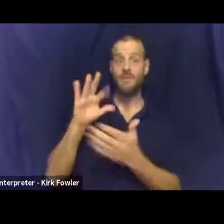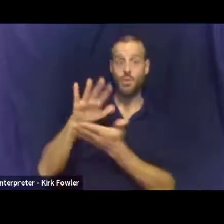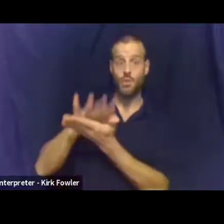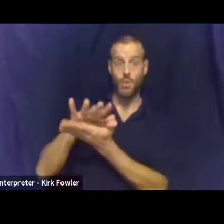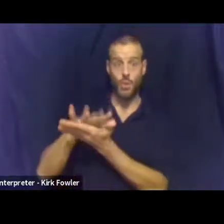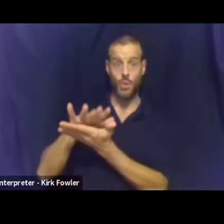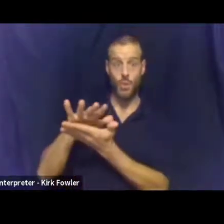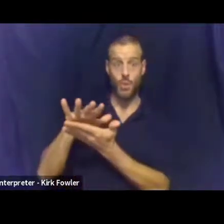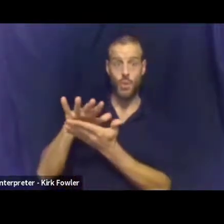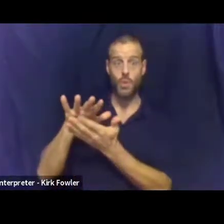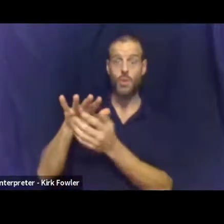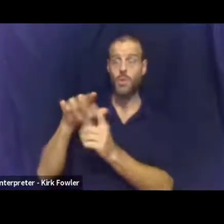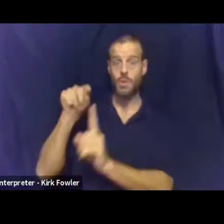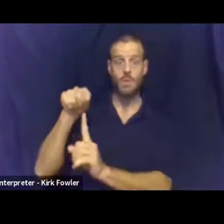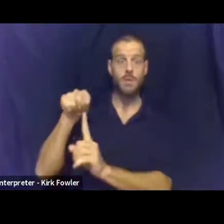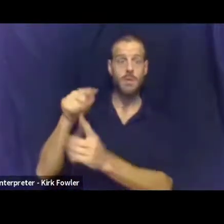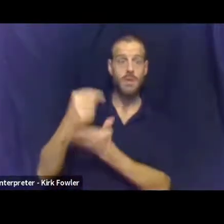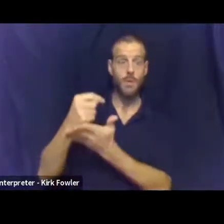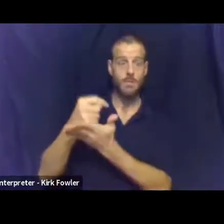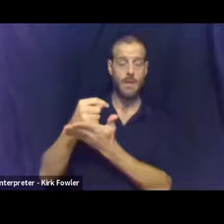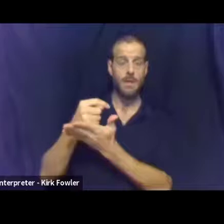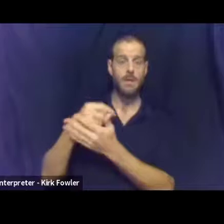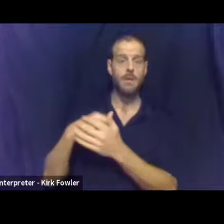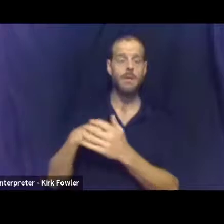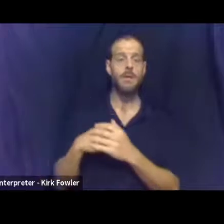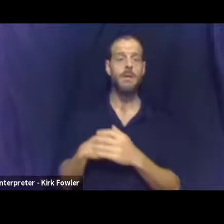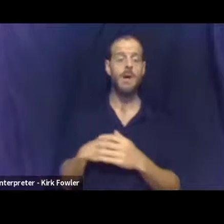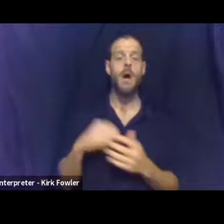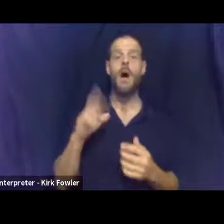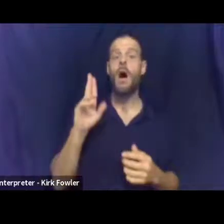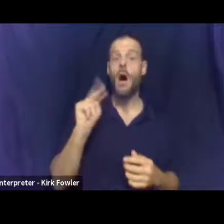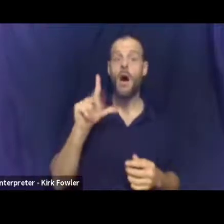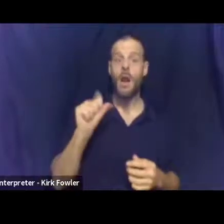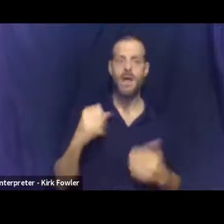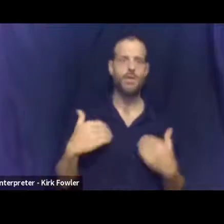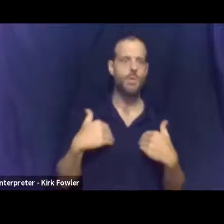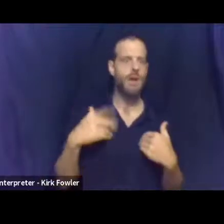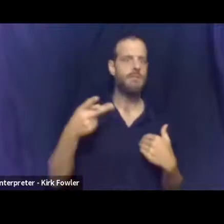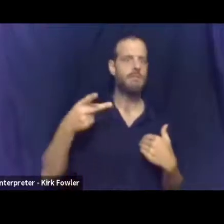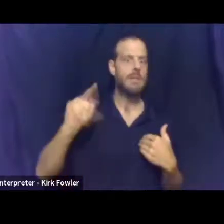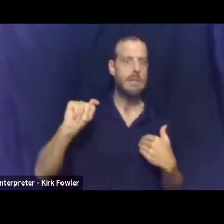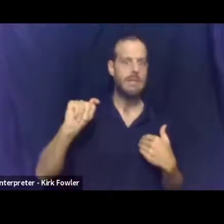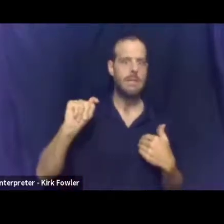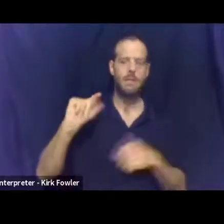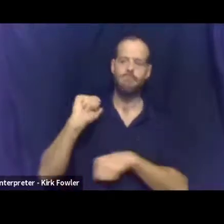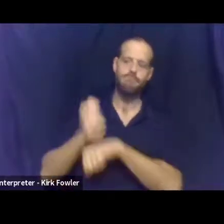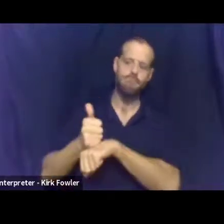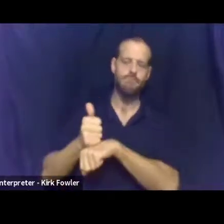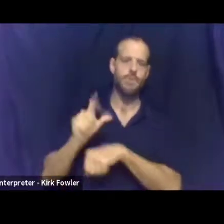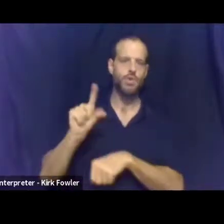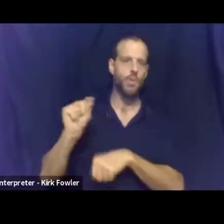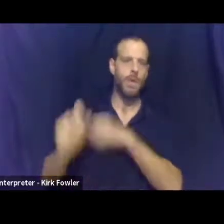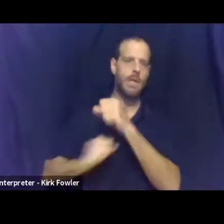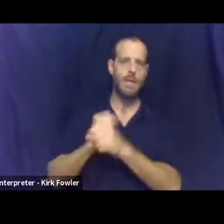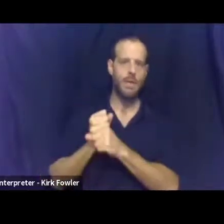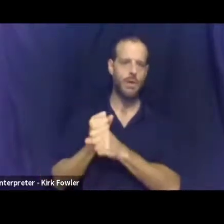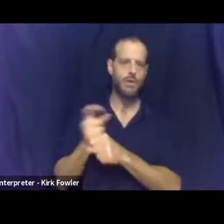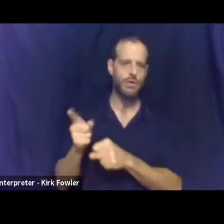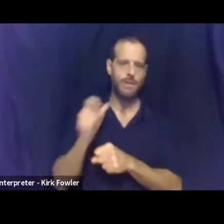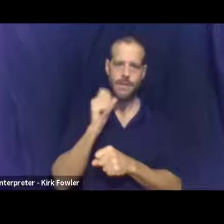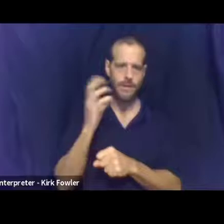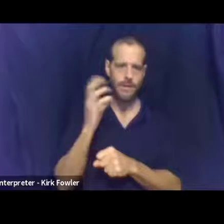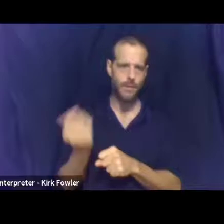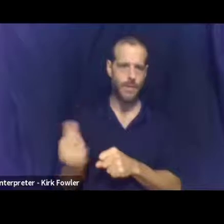say, unless you've had a PT that's been there for 20 years and you know, she's not going anywhere and we'll be continuing to serve your child.